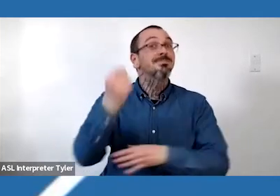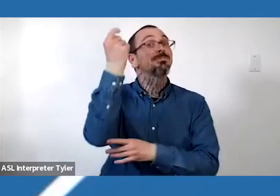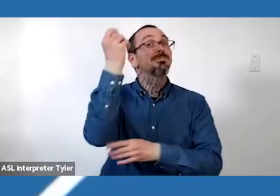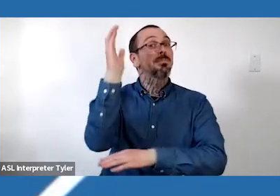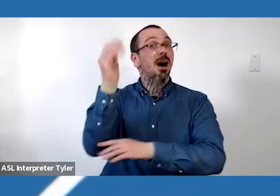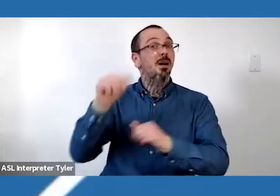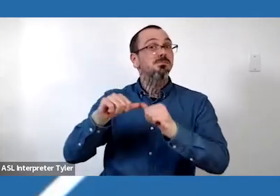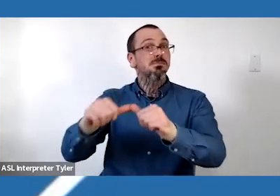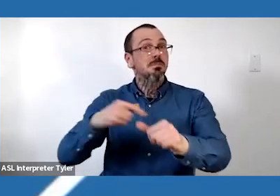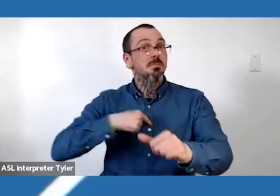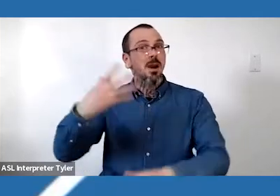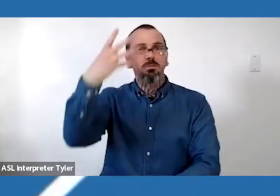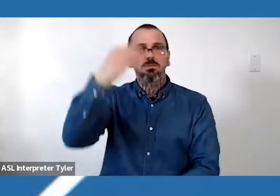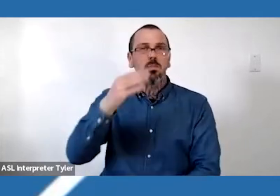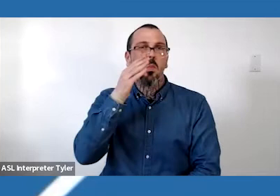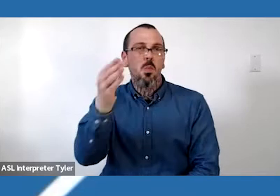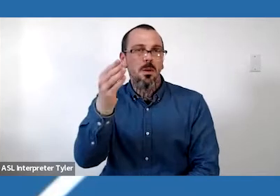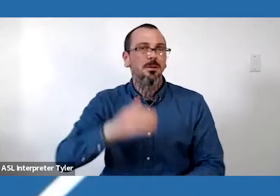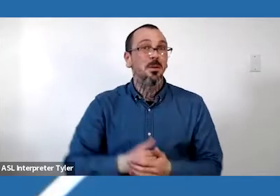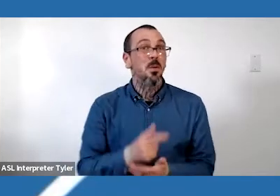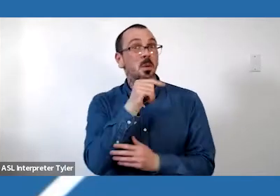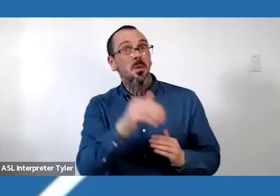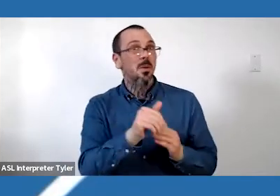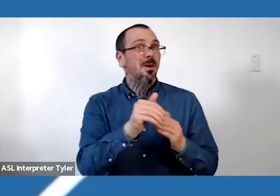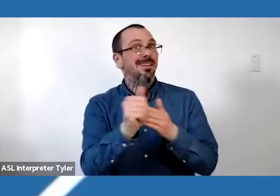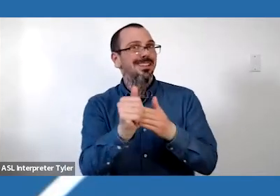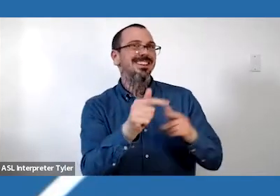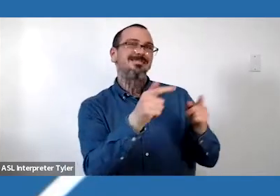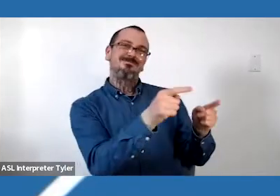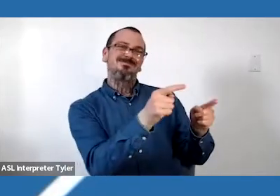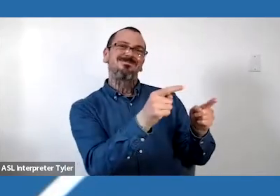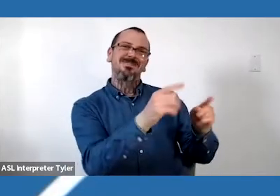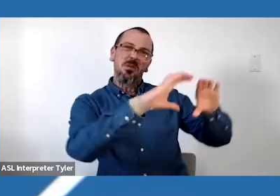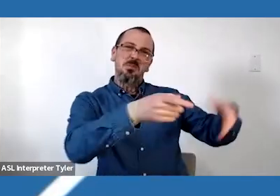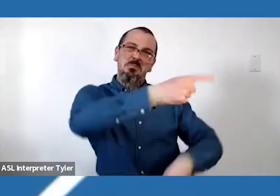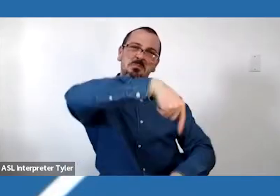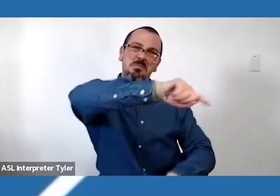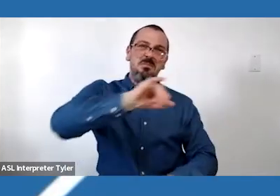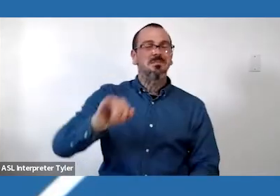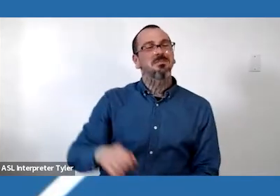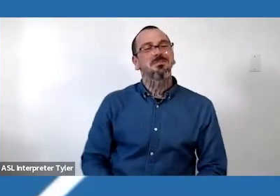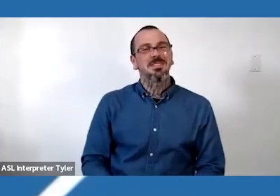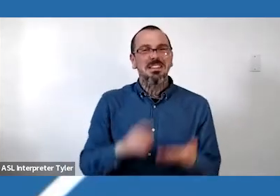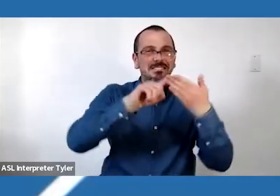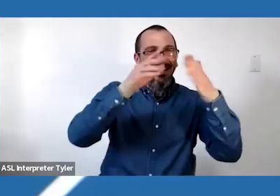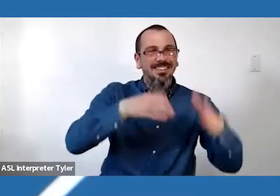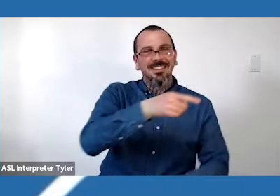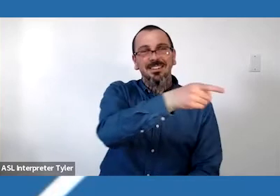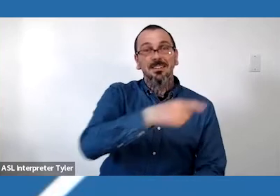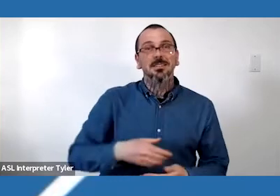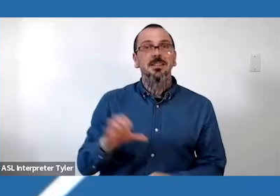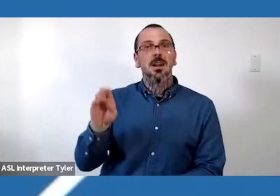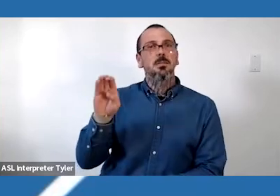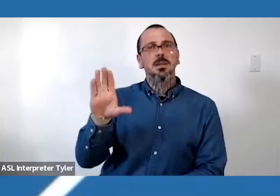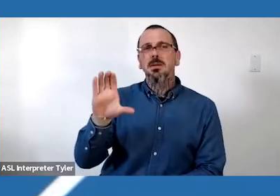show. Those are our investigators. So what is CBRC? The Community-Based Research Center promotes the health of people of diverse